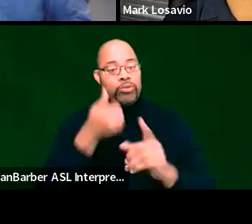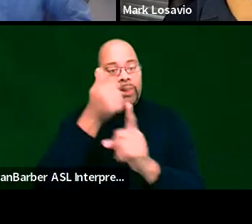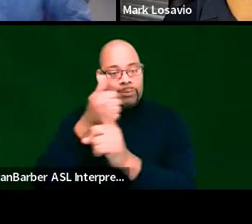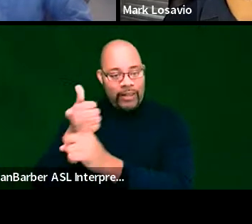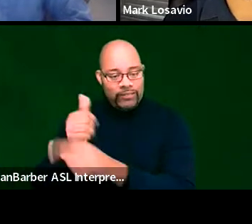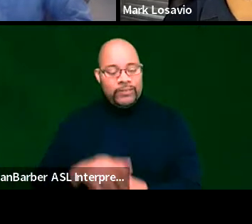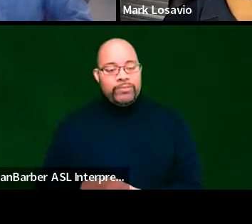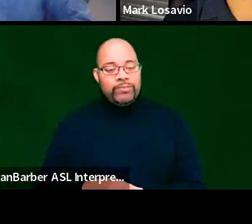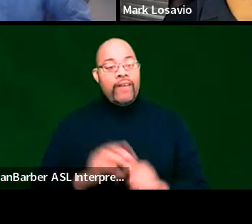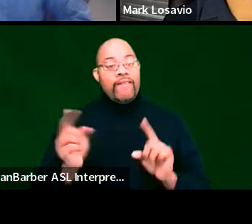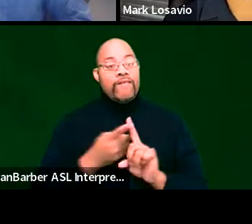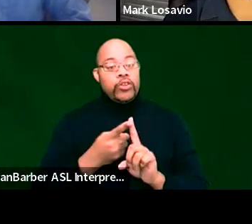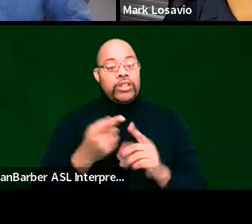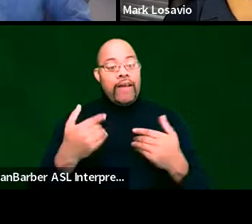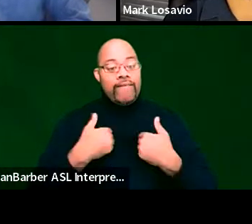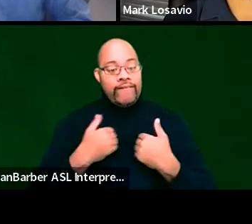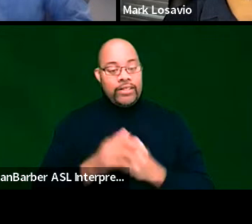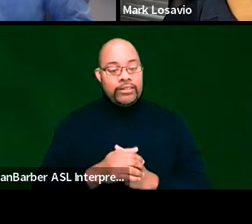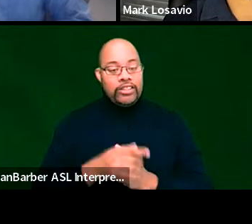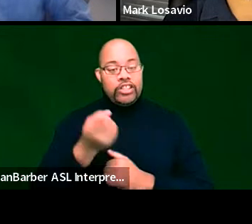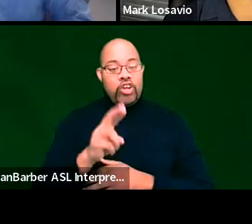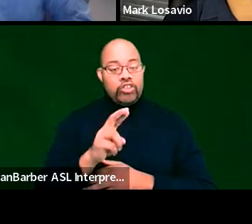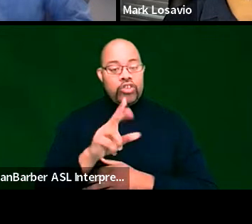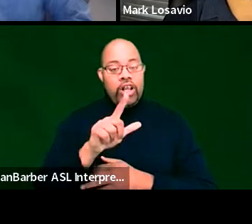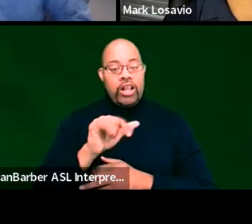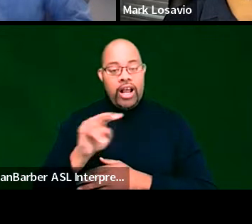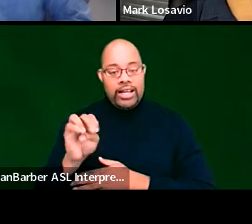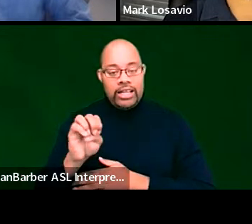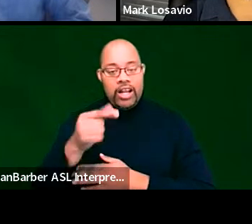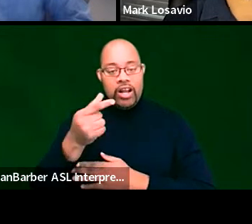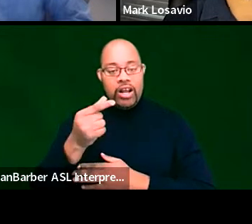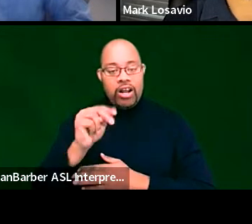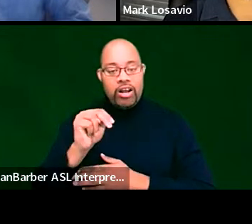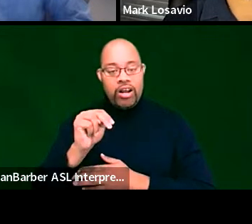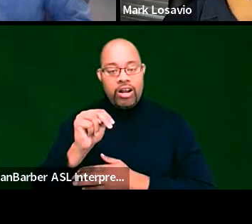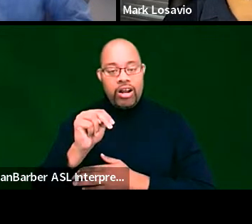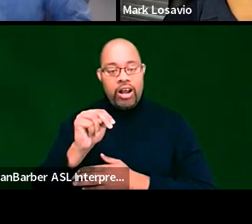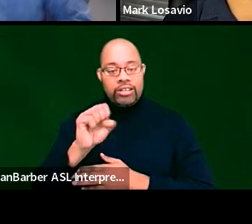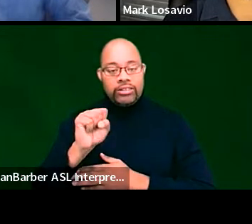themselves. First up, we have Dr. Lonnie Gonsalves.